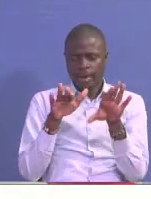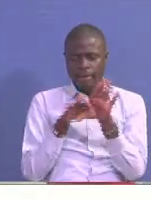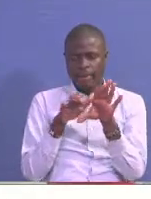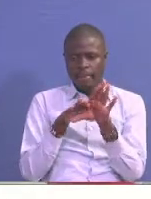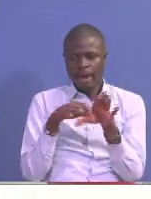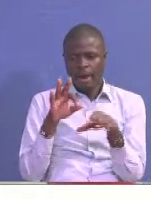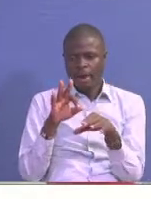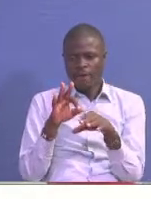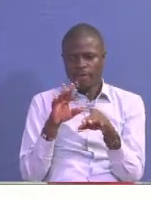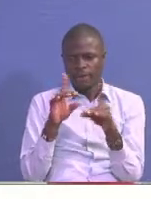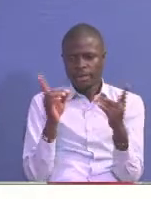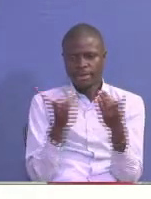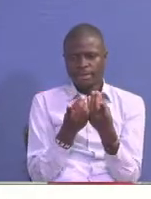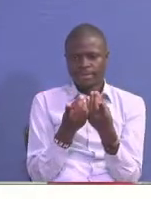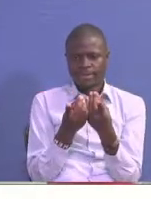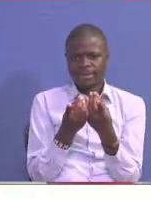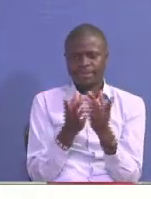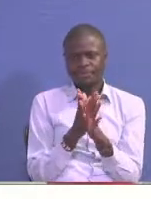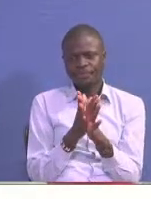the faculties.